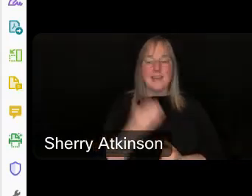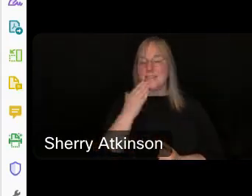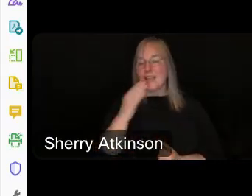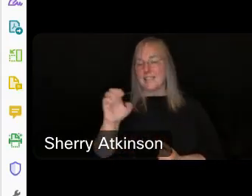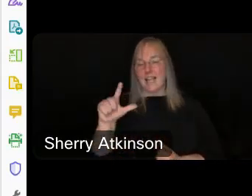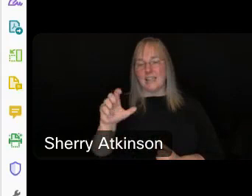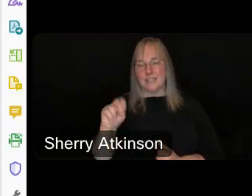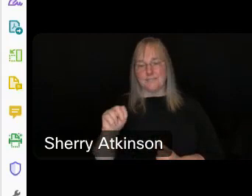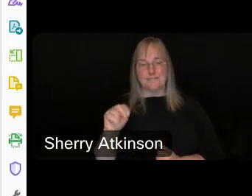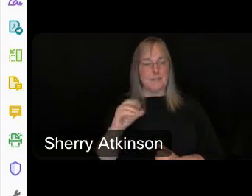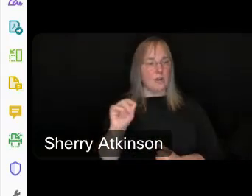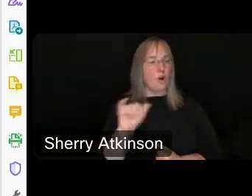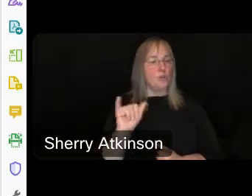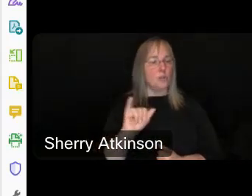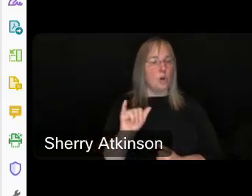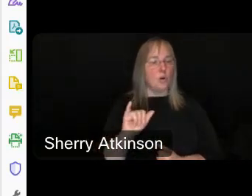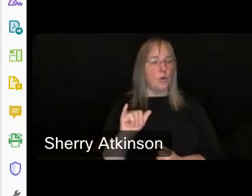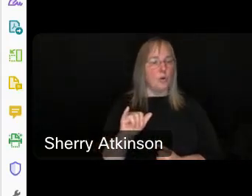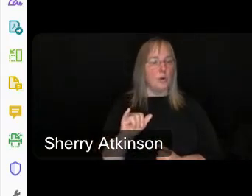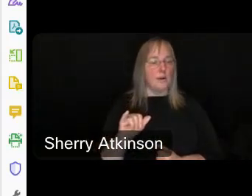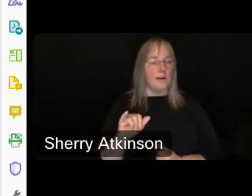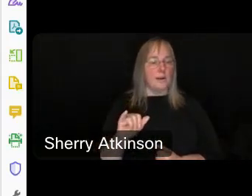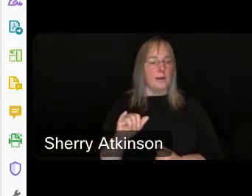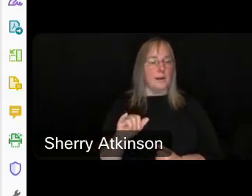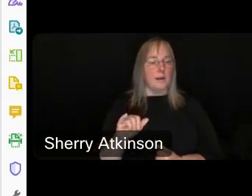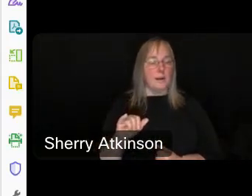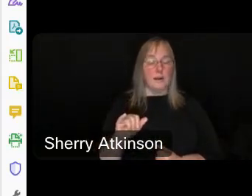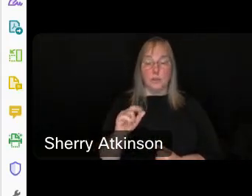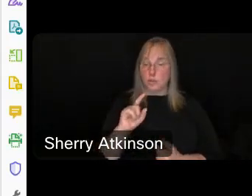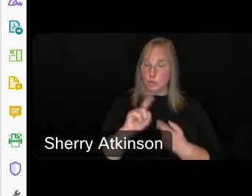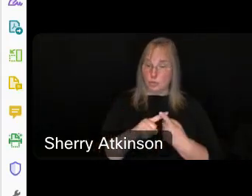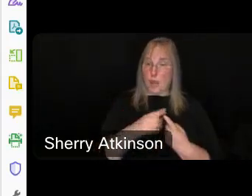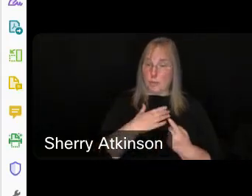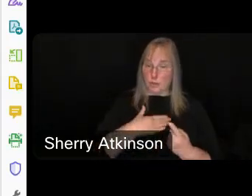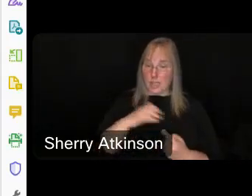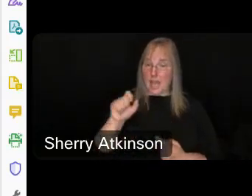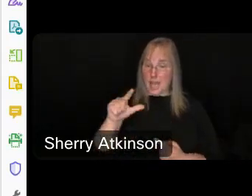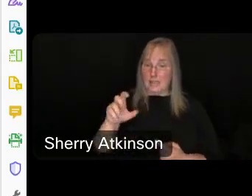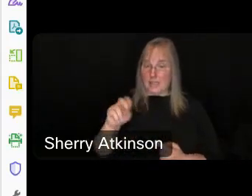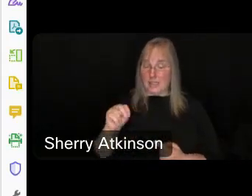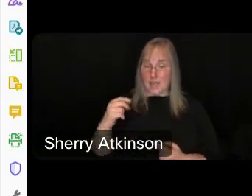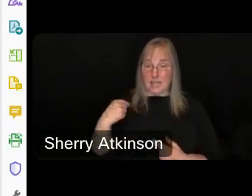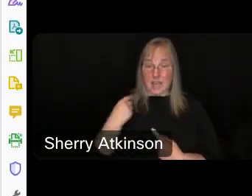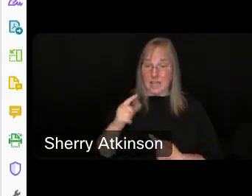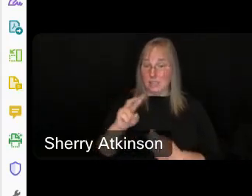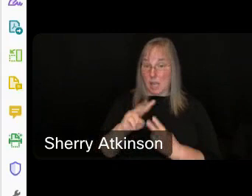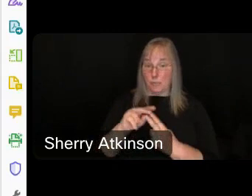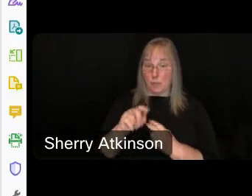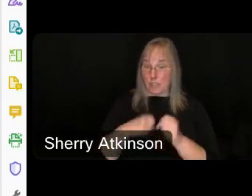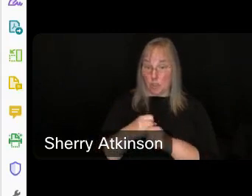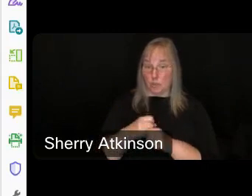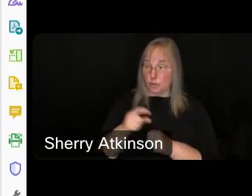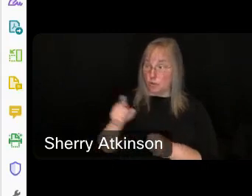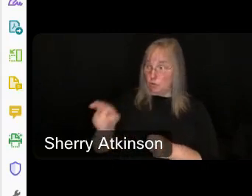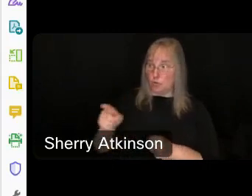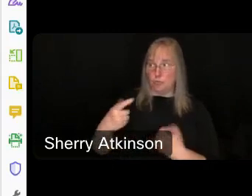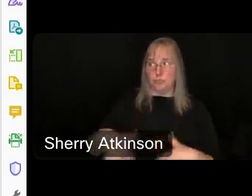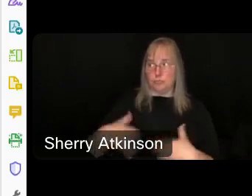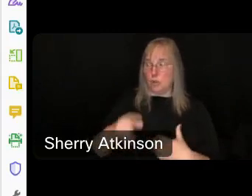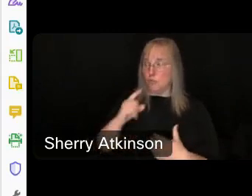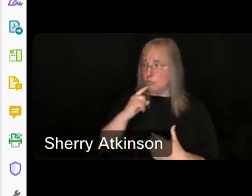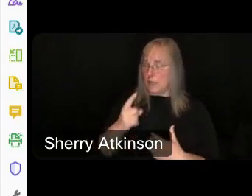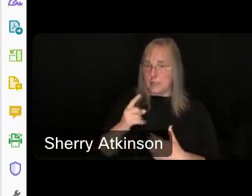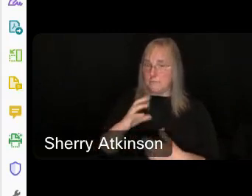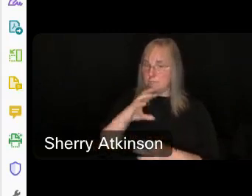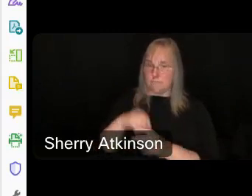And also to appreciate, Alan, that in the last couple of years there, you have been instrumental in terms of the